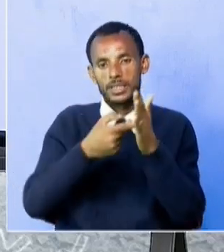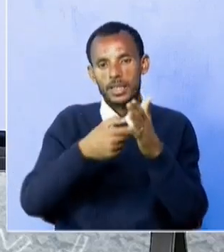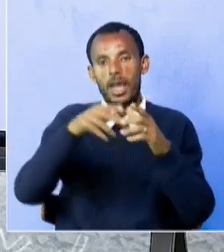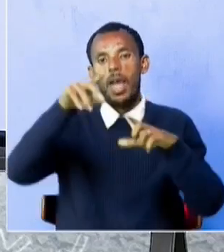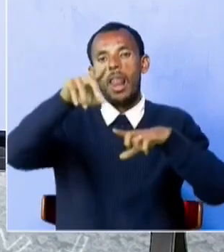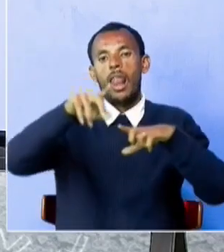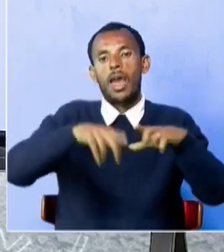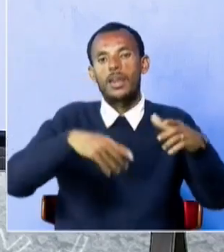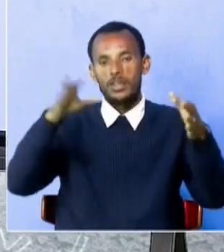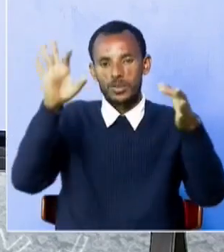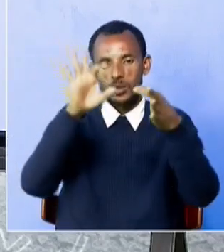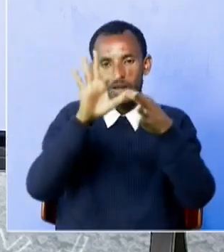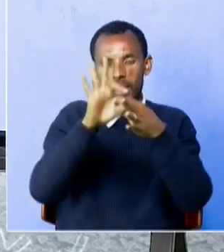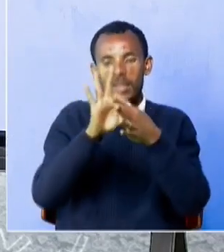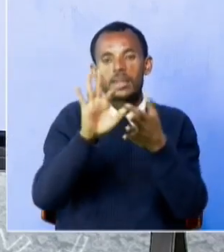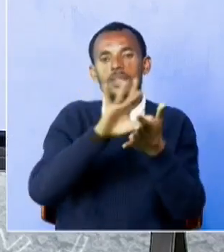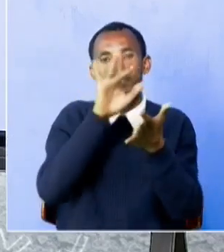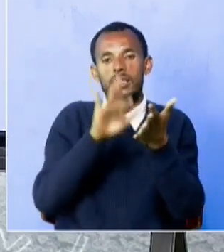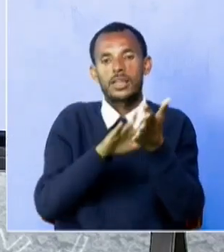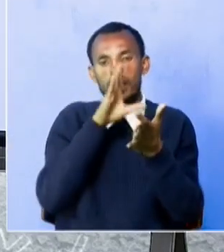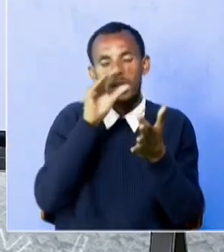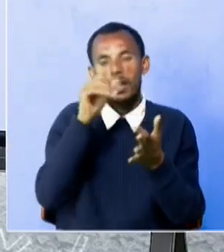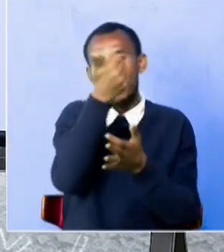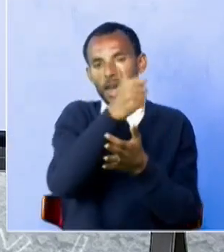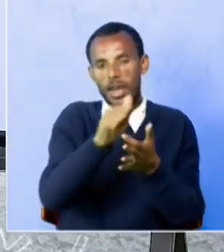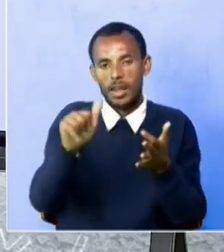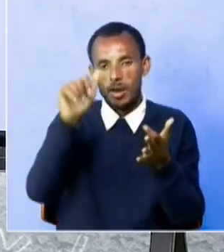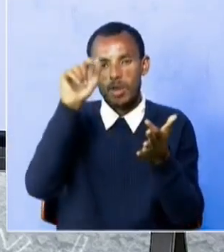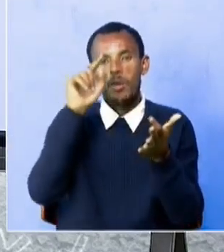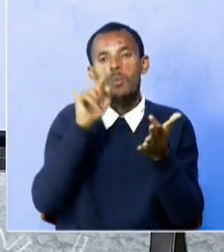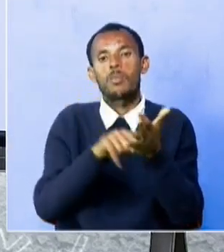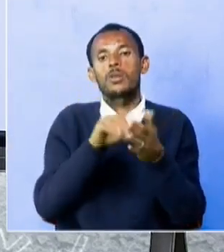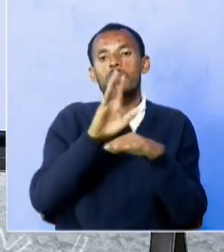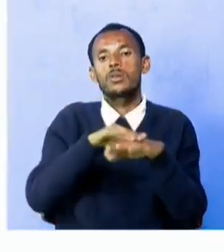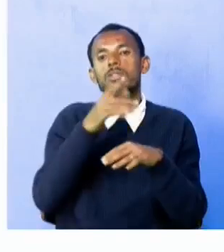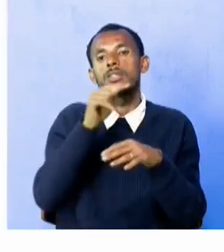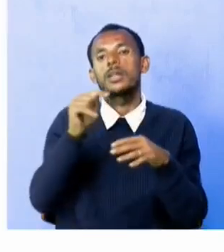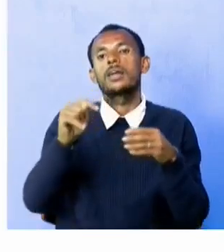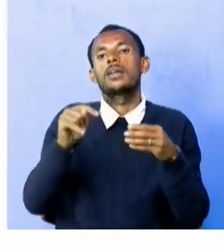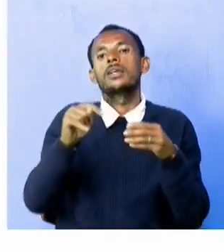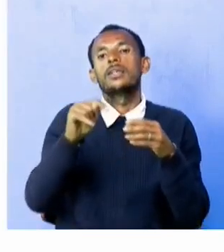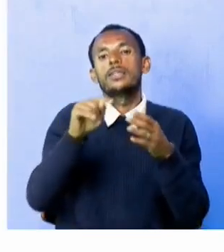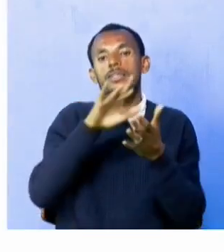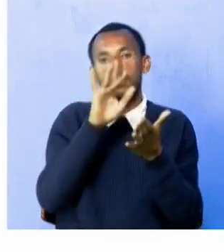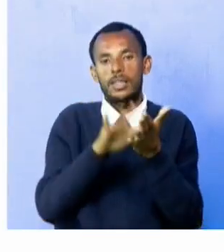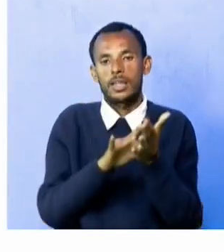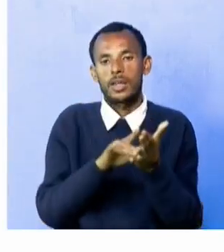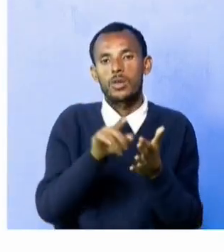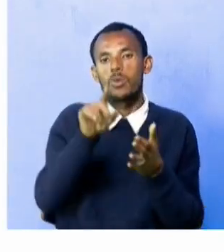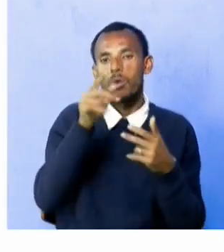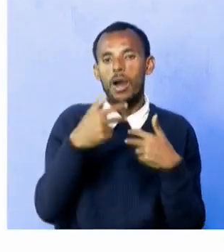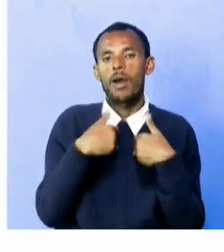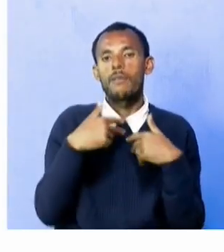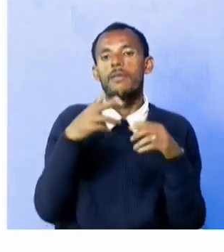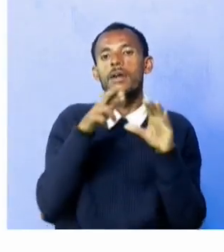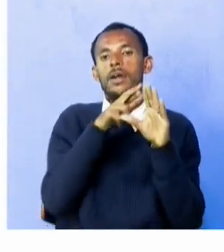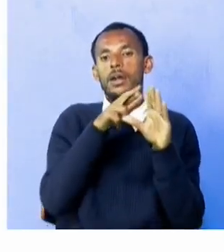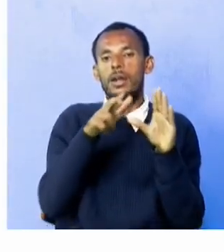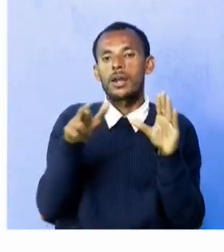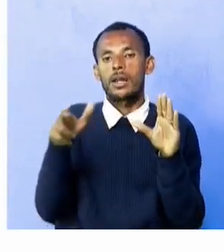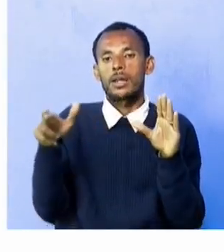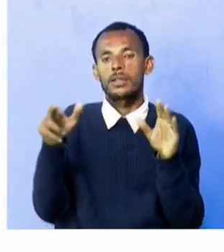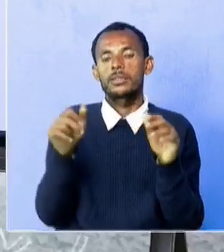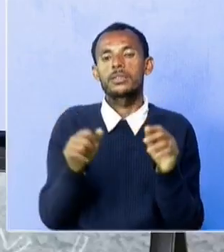joining the center and any point on the circle. Okay, you can have a radius in this case. Okay, if you